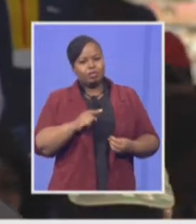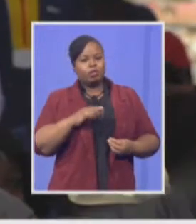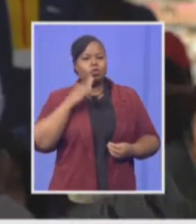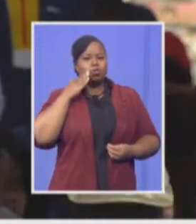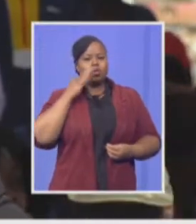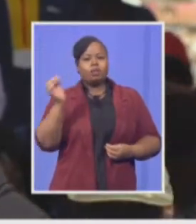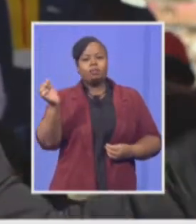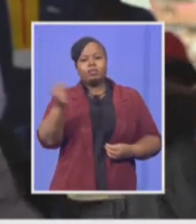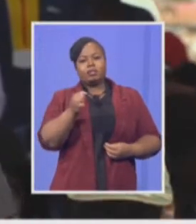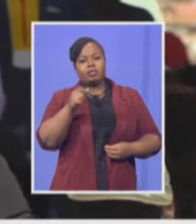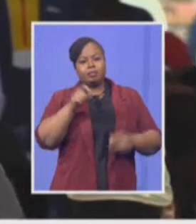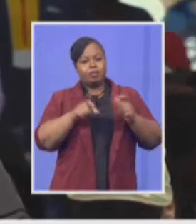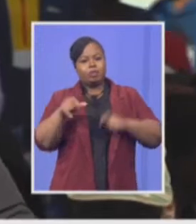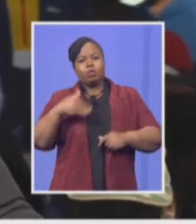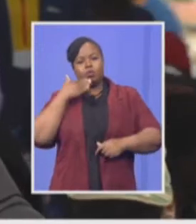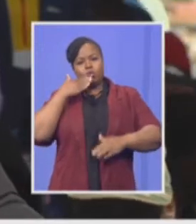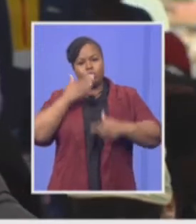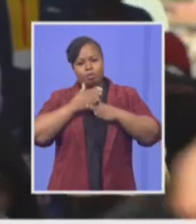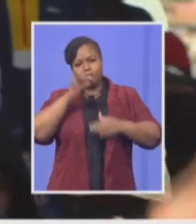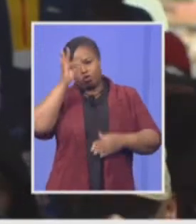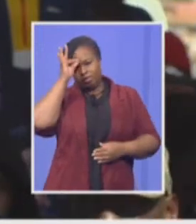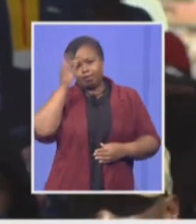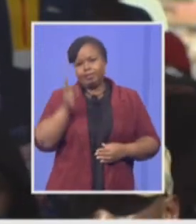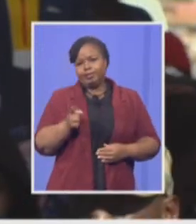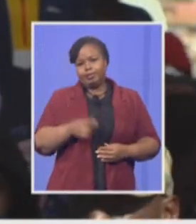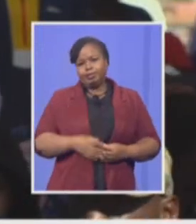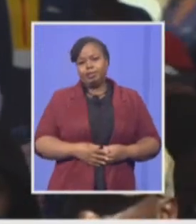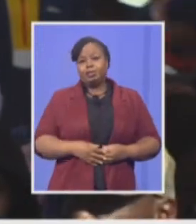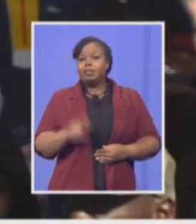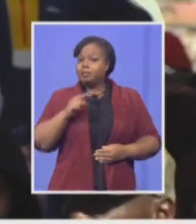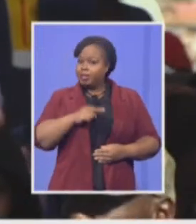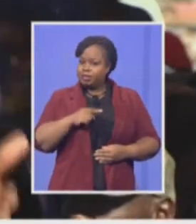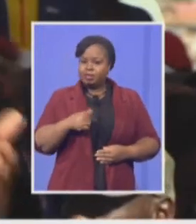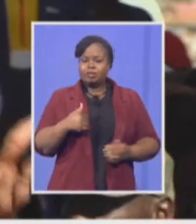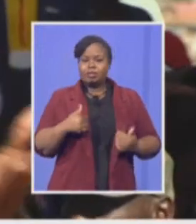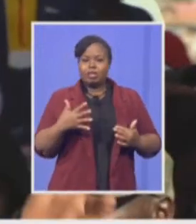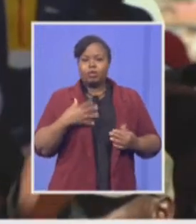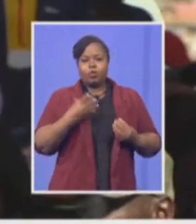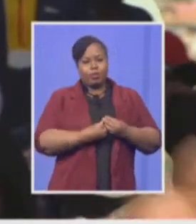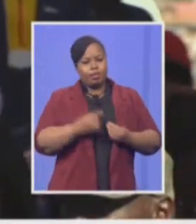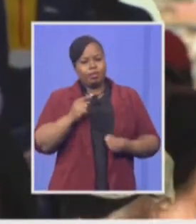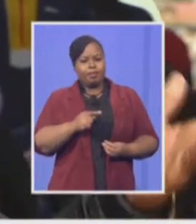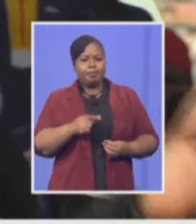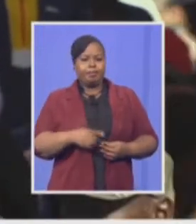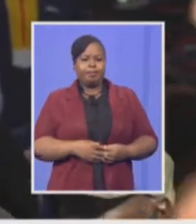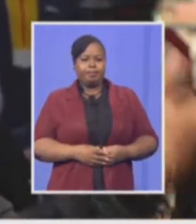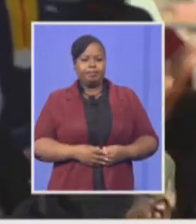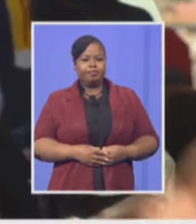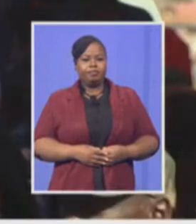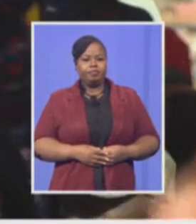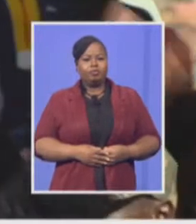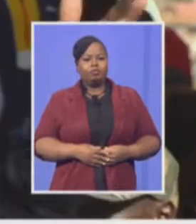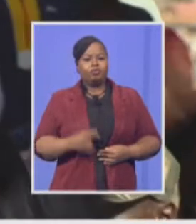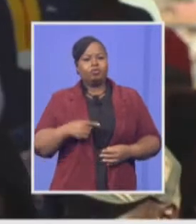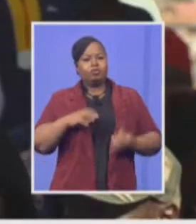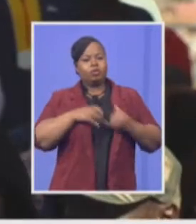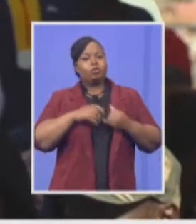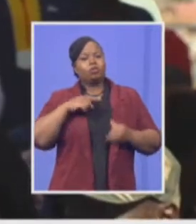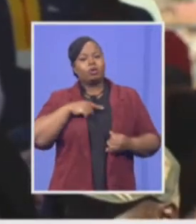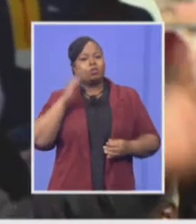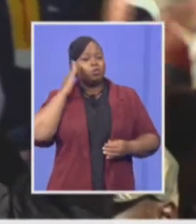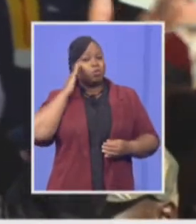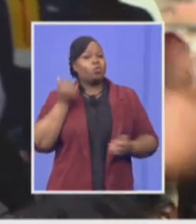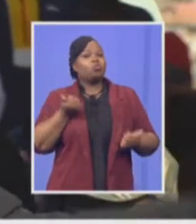abantu abasebenza police station kube yibo abanye abantu bathatha ngoba igisi sokukhona